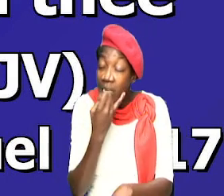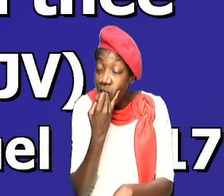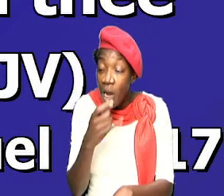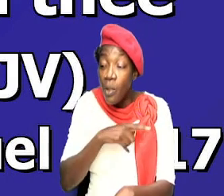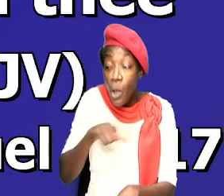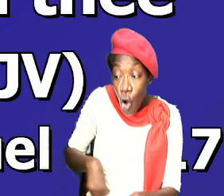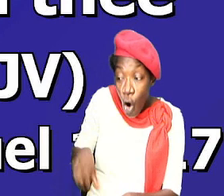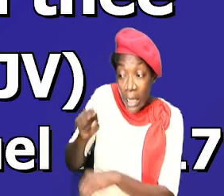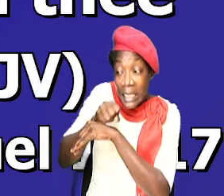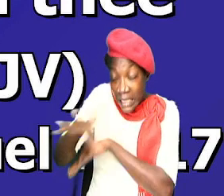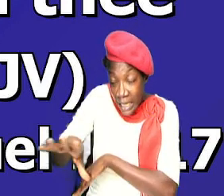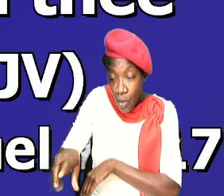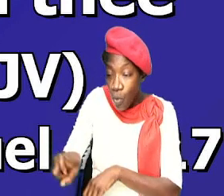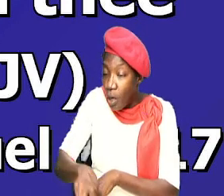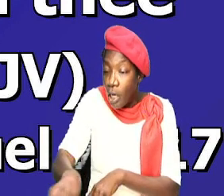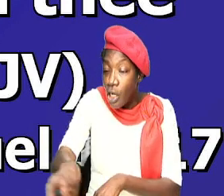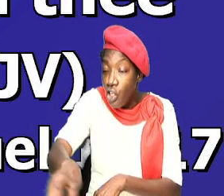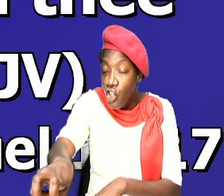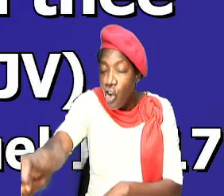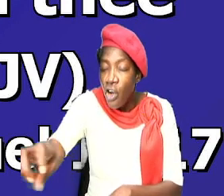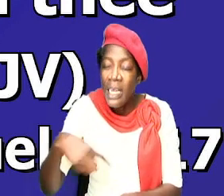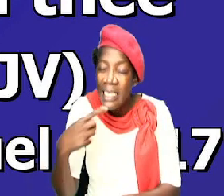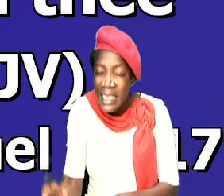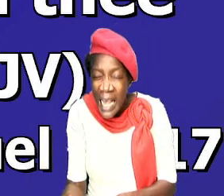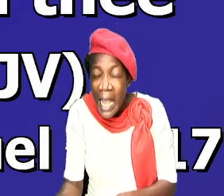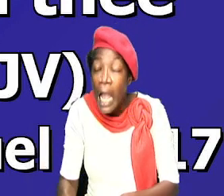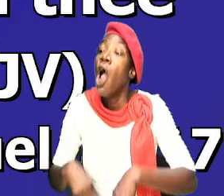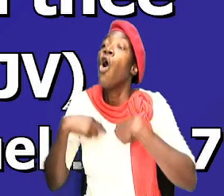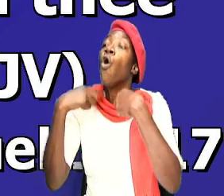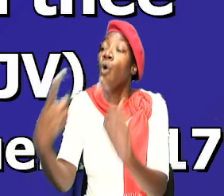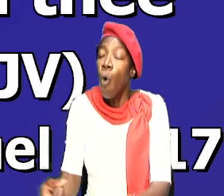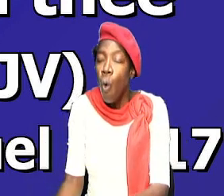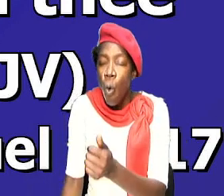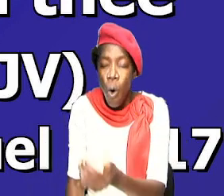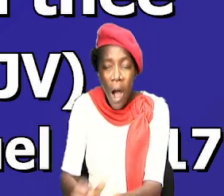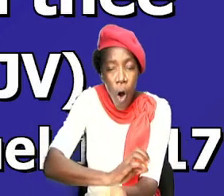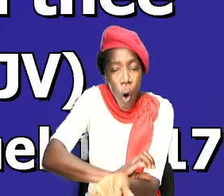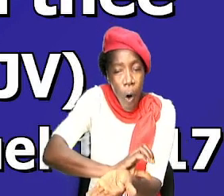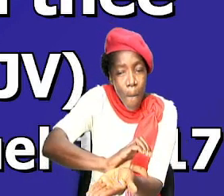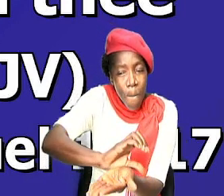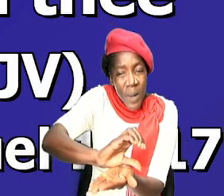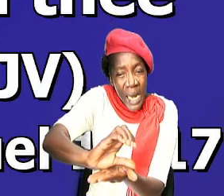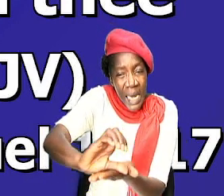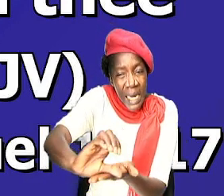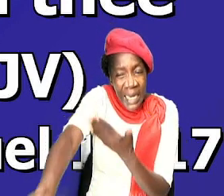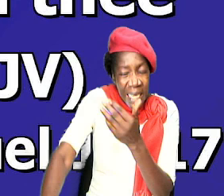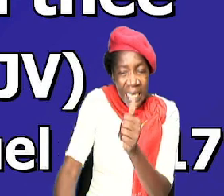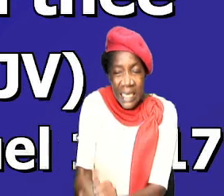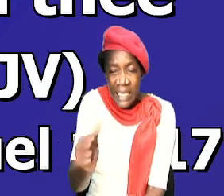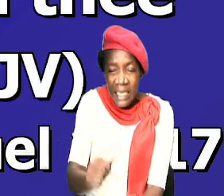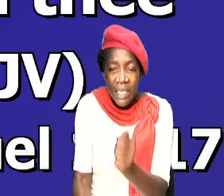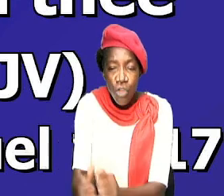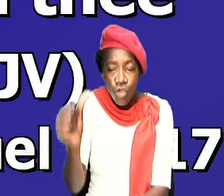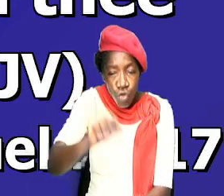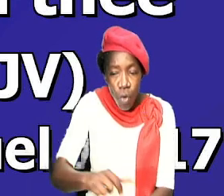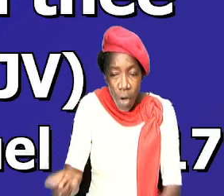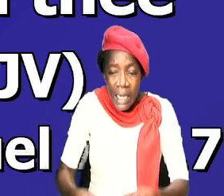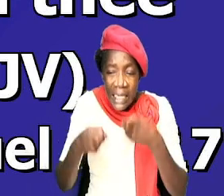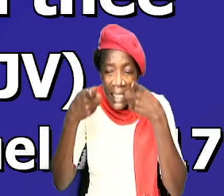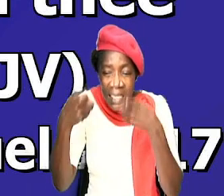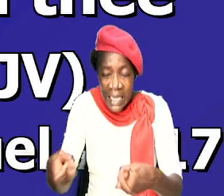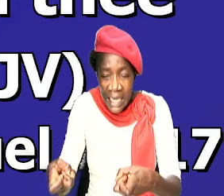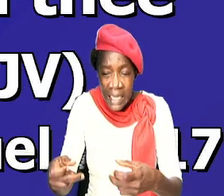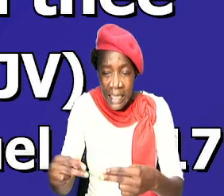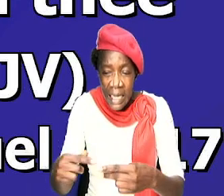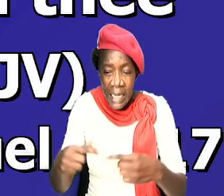a journey and said, go and utterly destroy the sinners, the Amalekites,